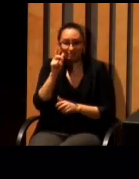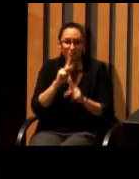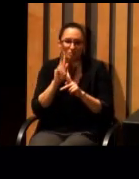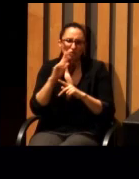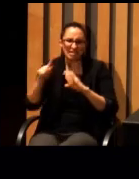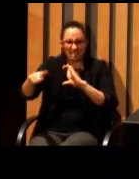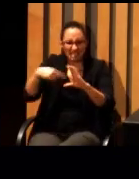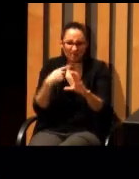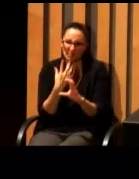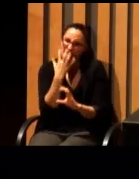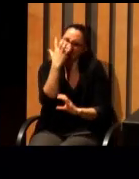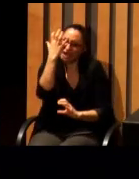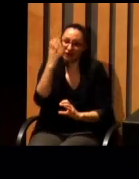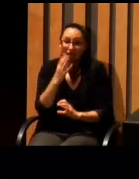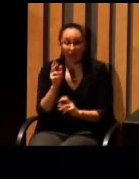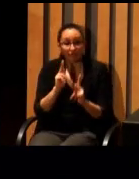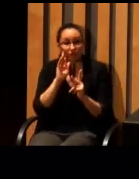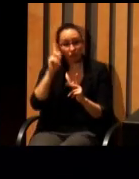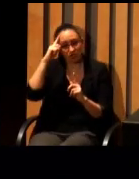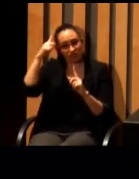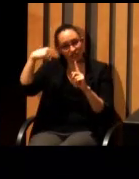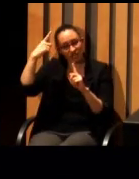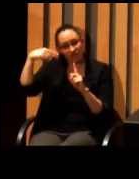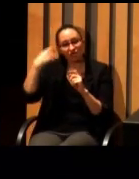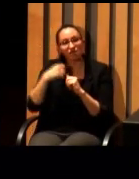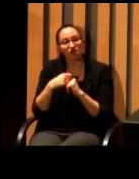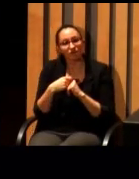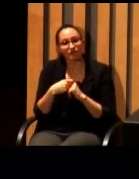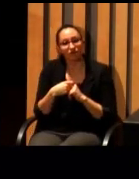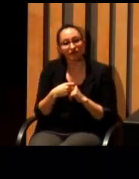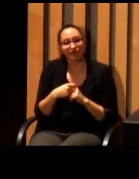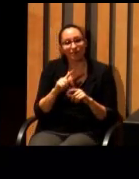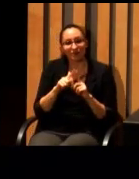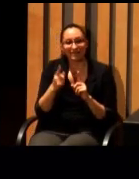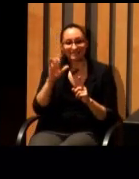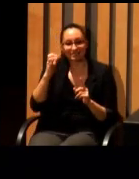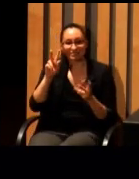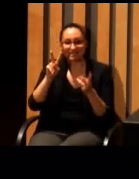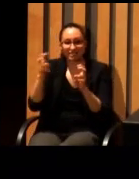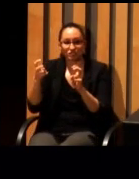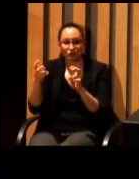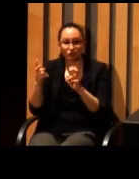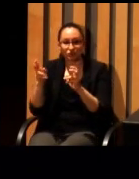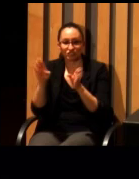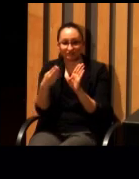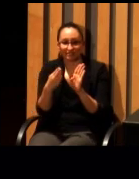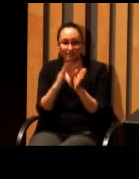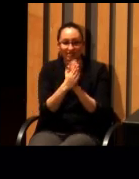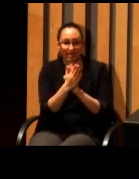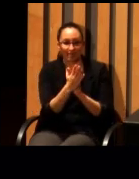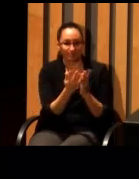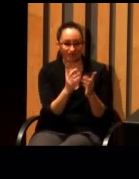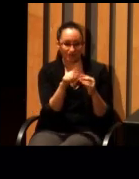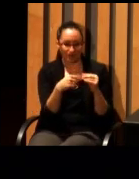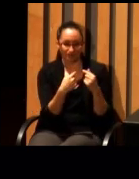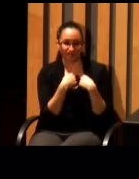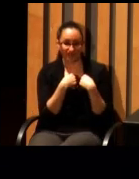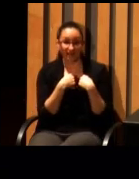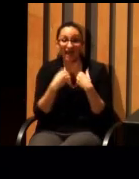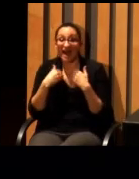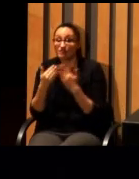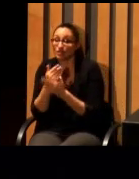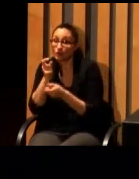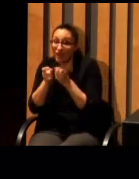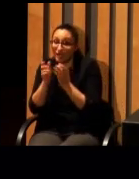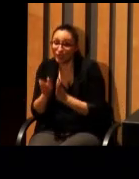angry emails, and it made people think. But it really, I did feel like it became about me. We have a new editor. His name's Marty Baron. We will be meeting with